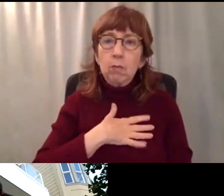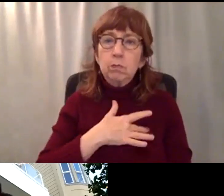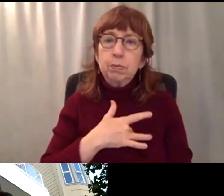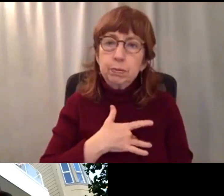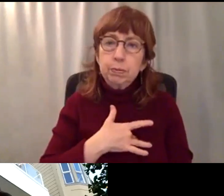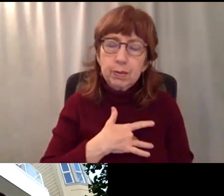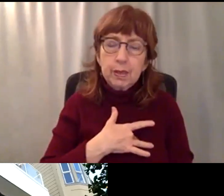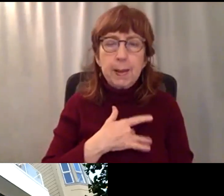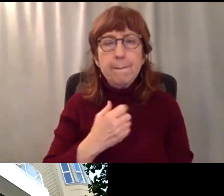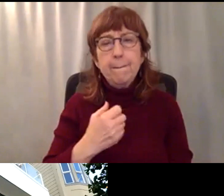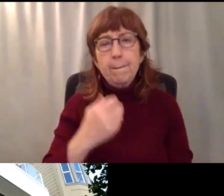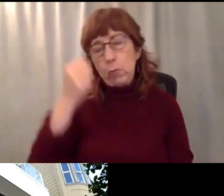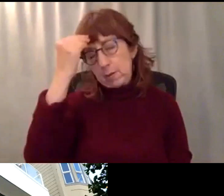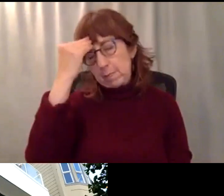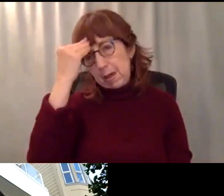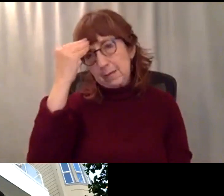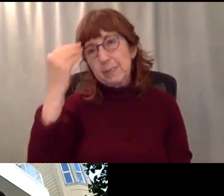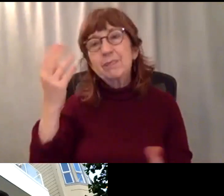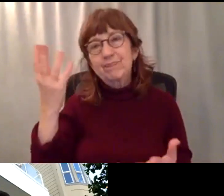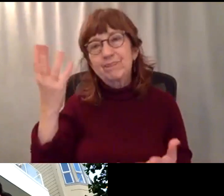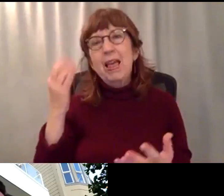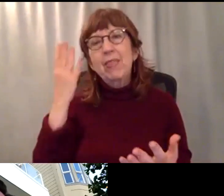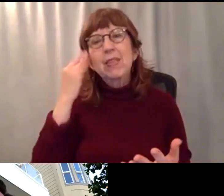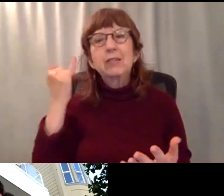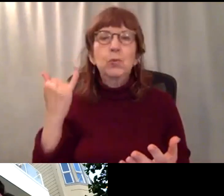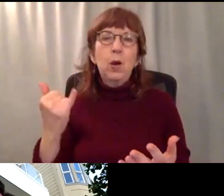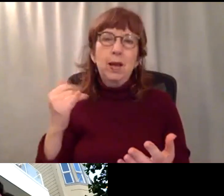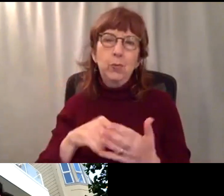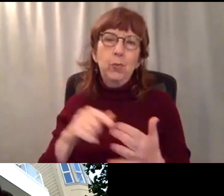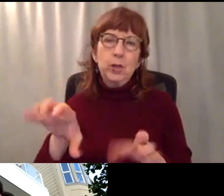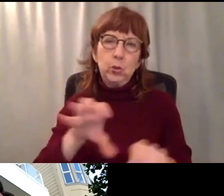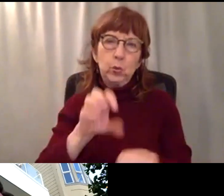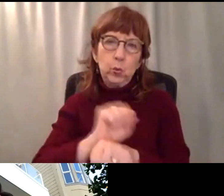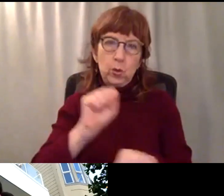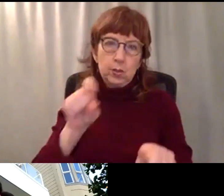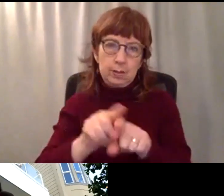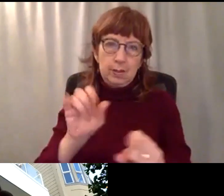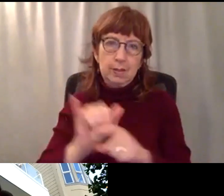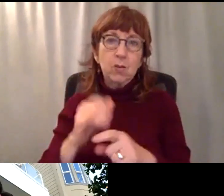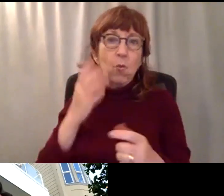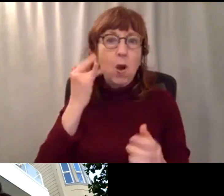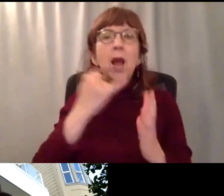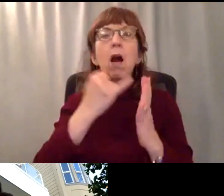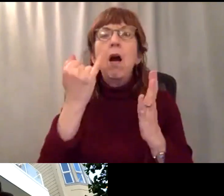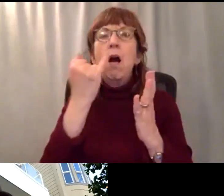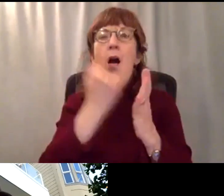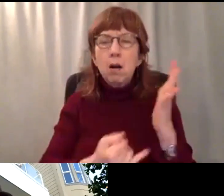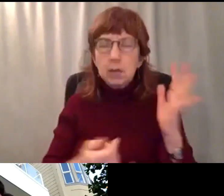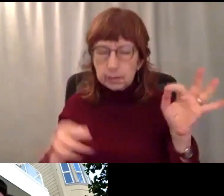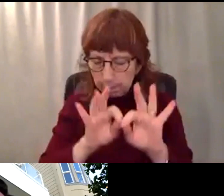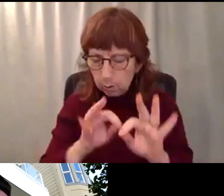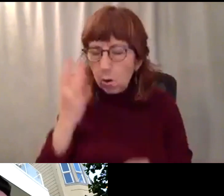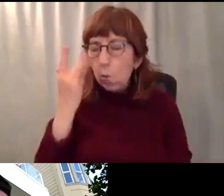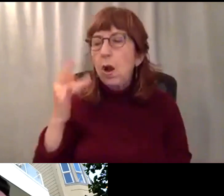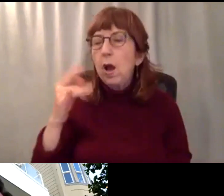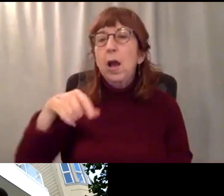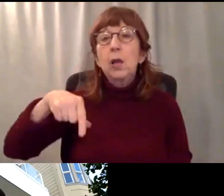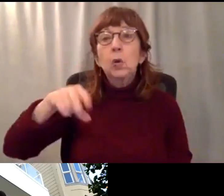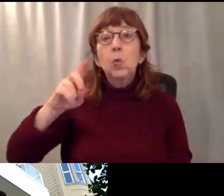And it reminded me why we do work like this, why your art matters, why your queerness matters. And